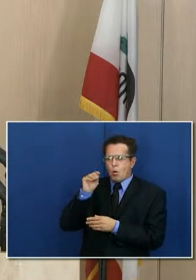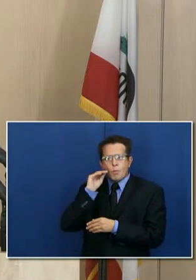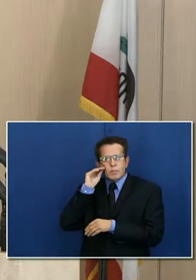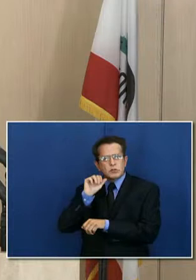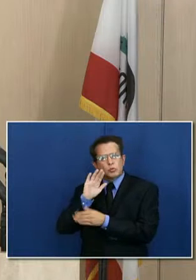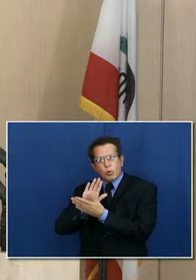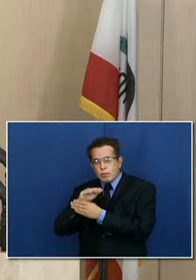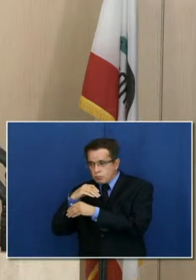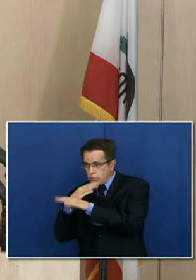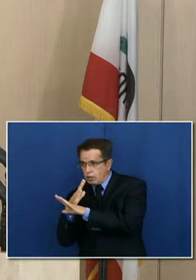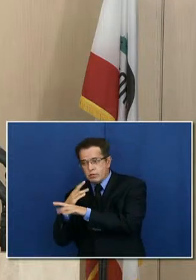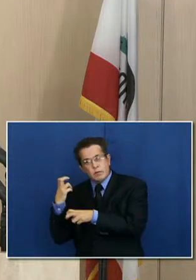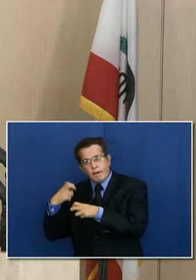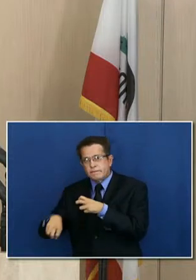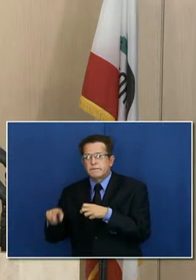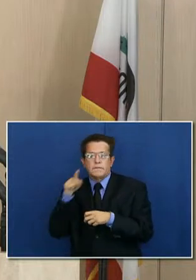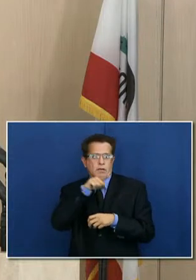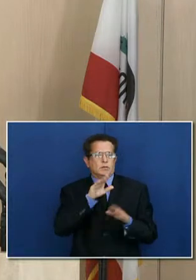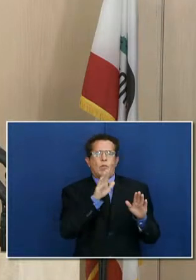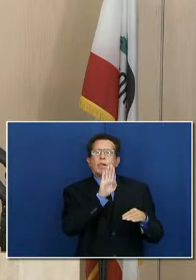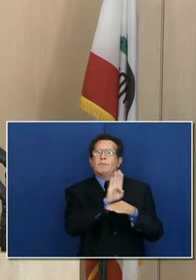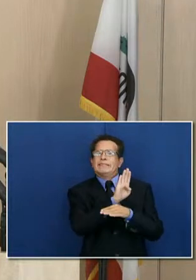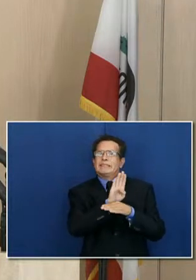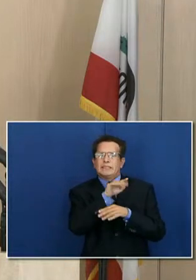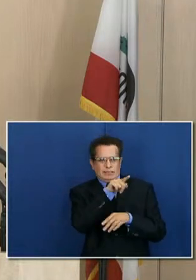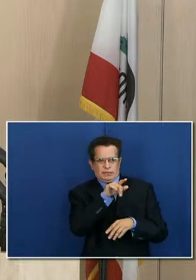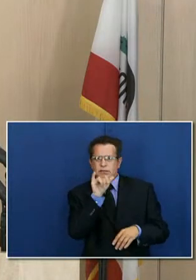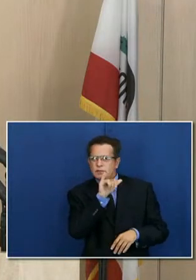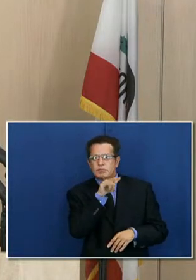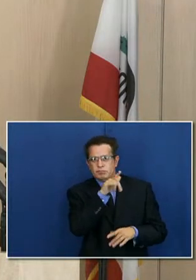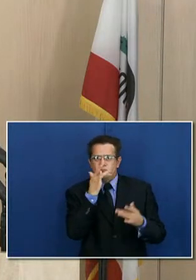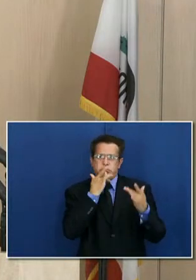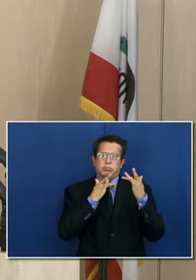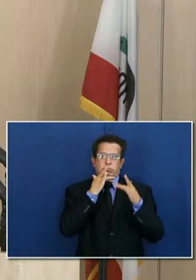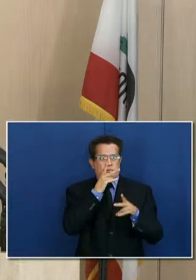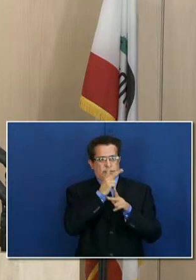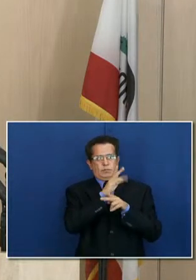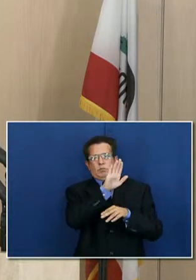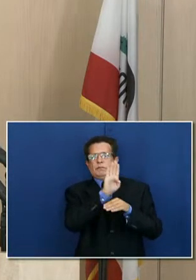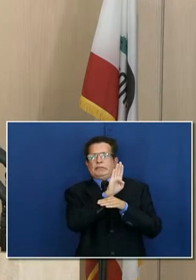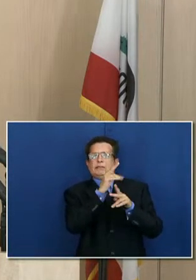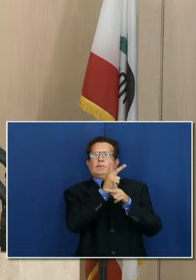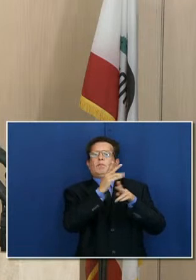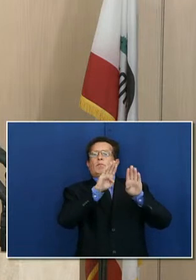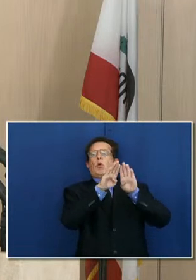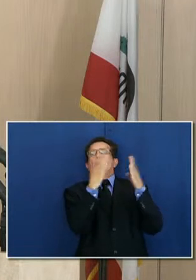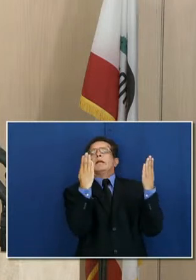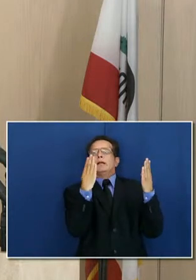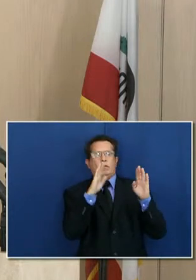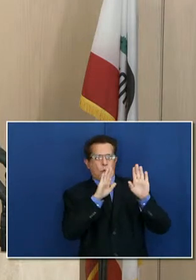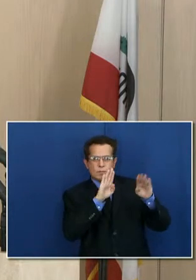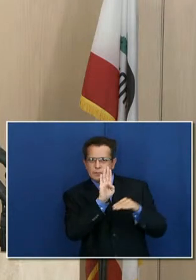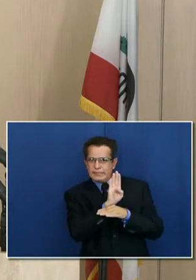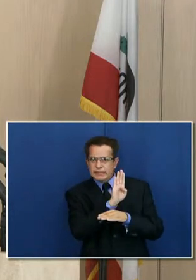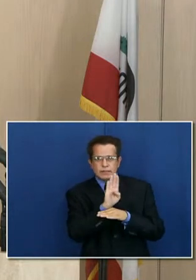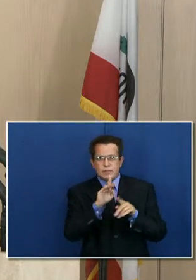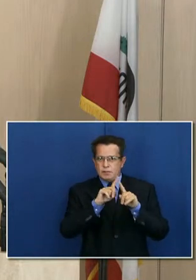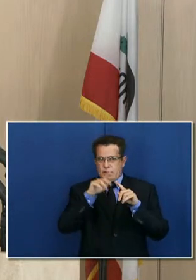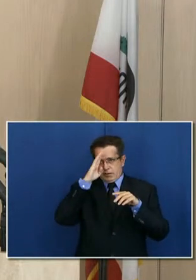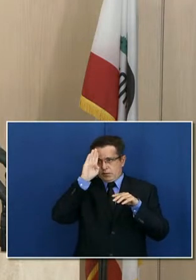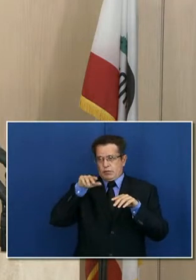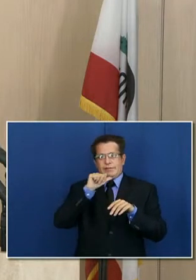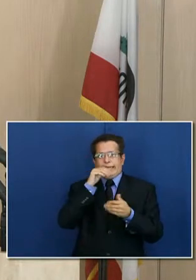homeschooled, to the small businesses owners that are trying to keep their business open. But there are no